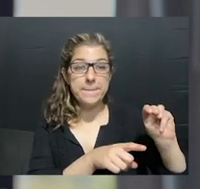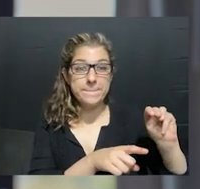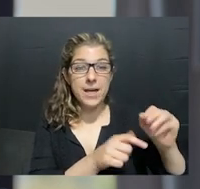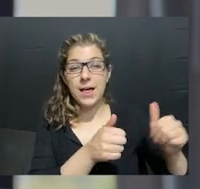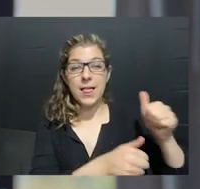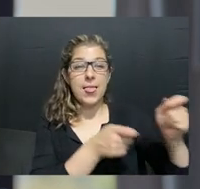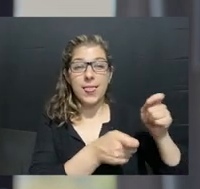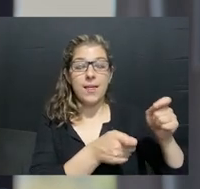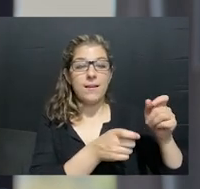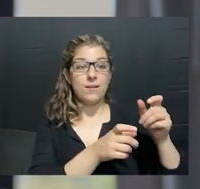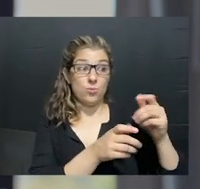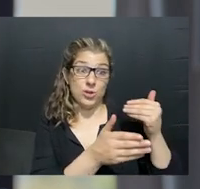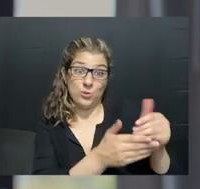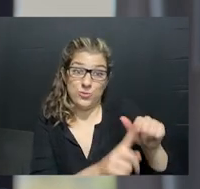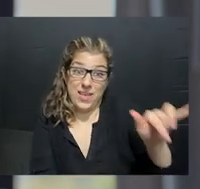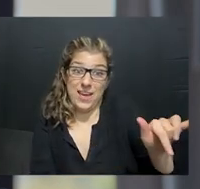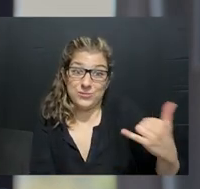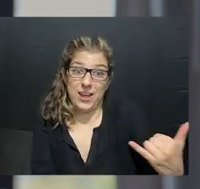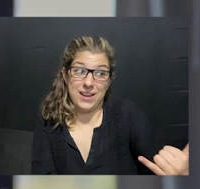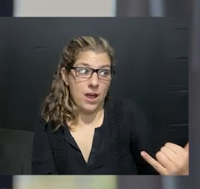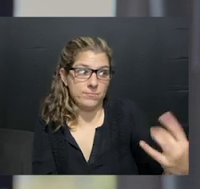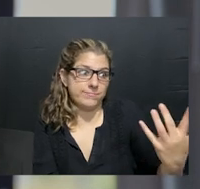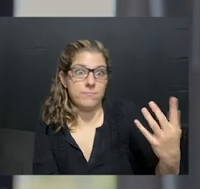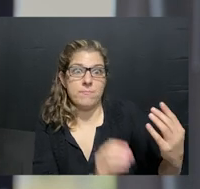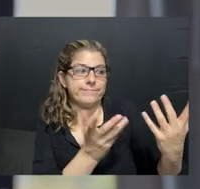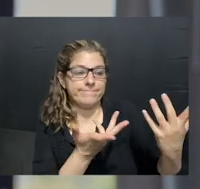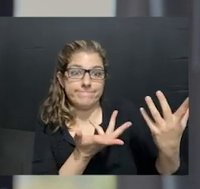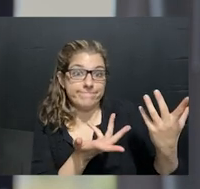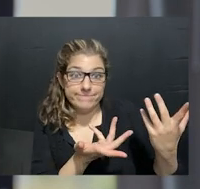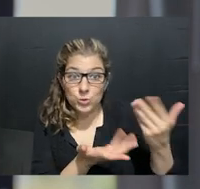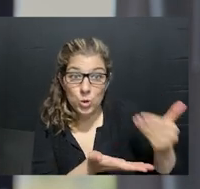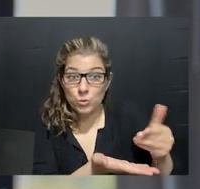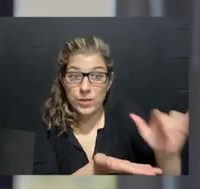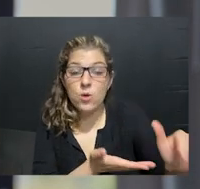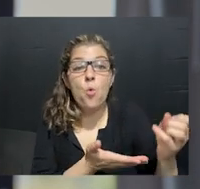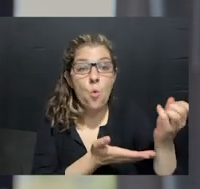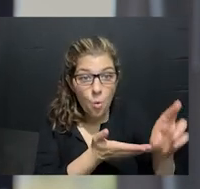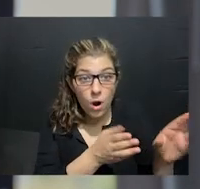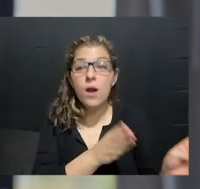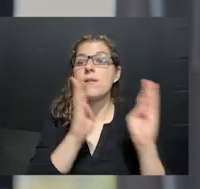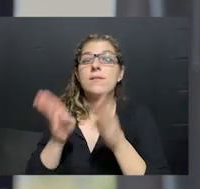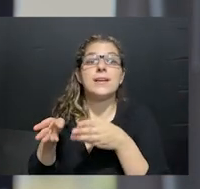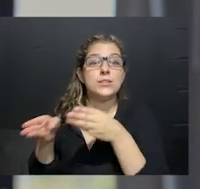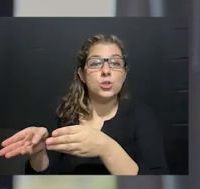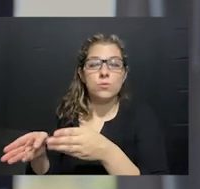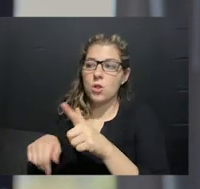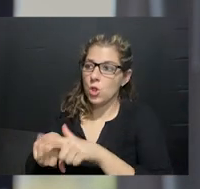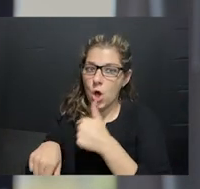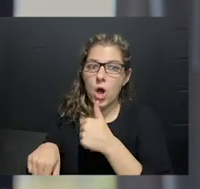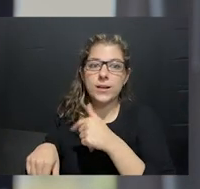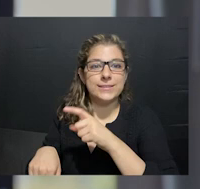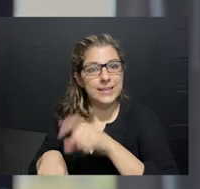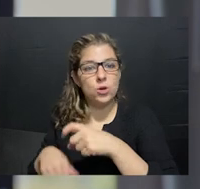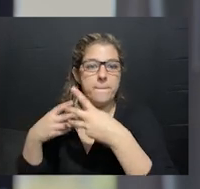point in our history, certainly since the Civil War. Or we can continue a long, necessary, and